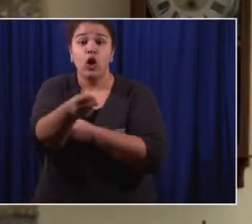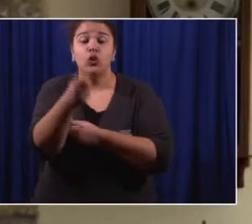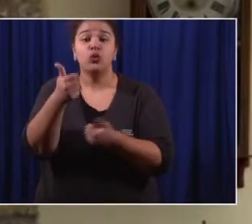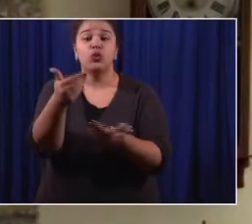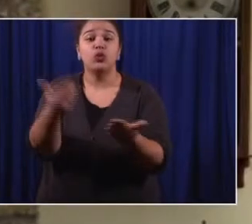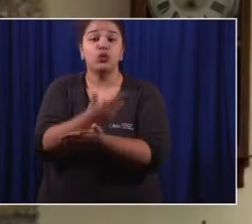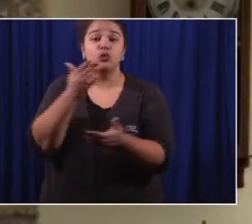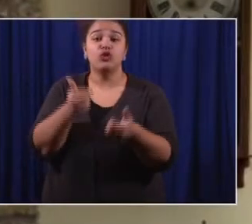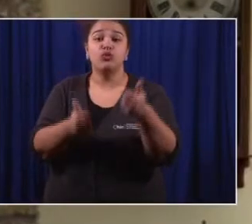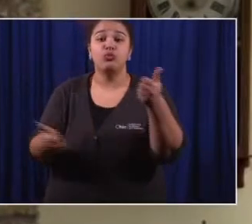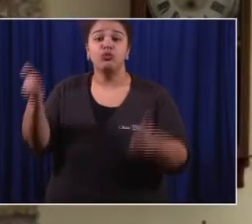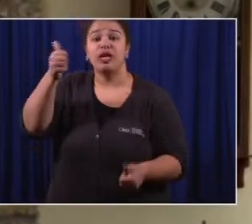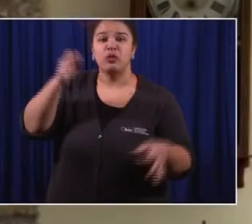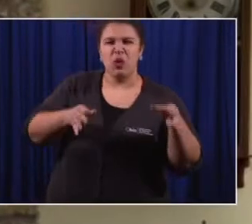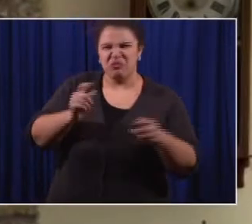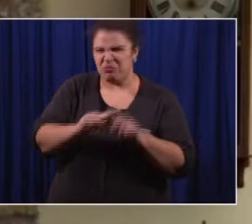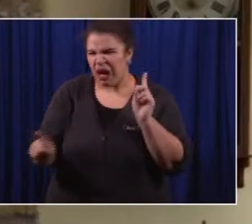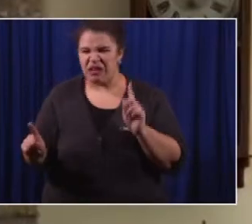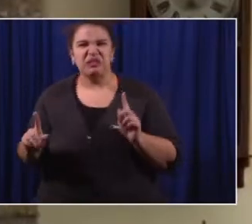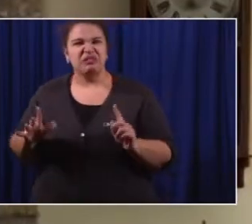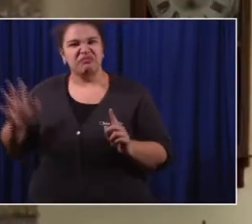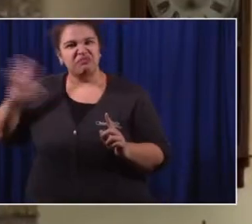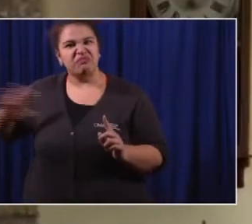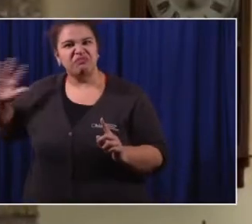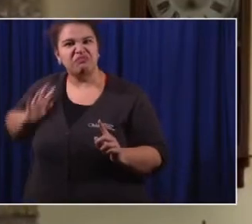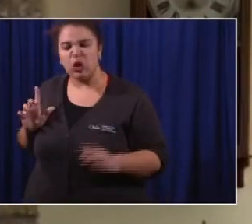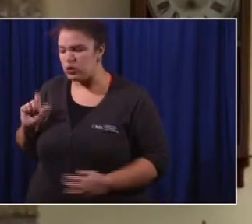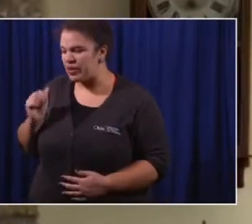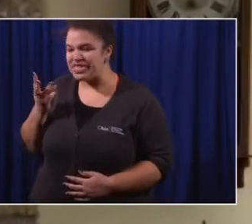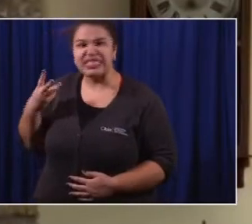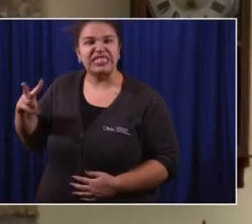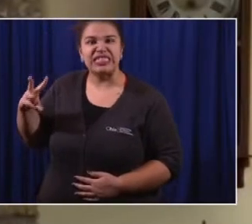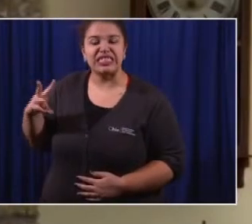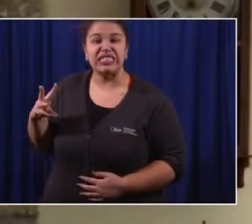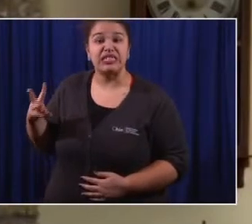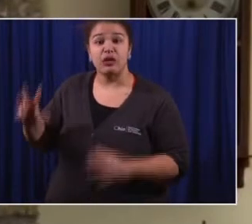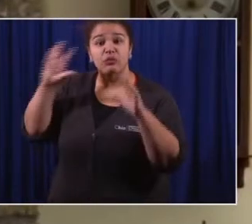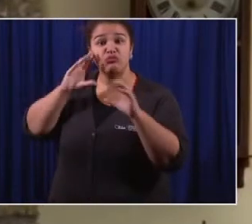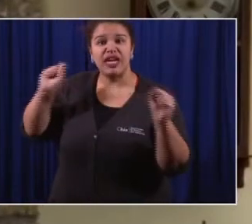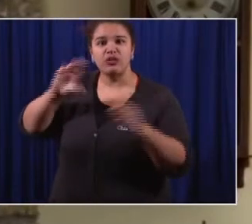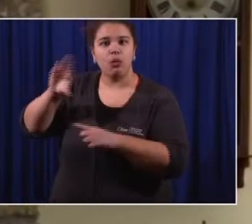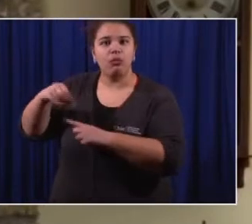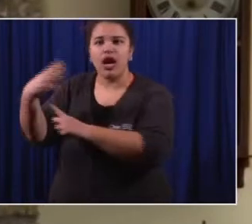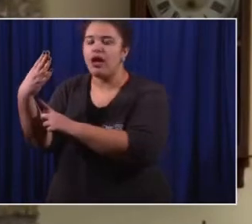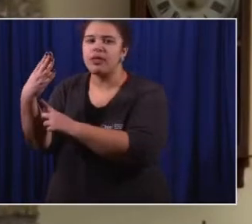nominee. Well, I think first on her passing and her life,